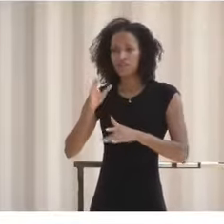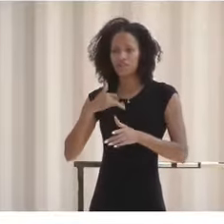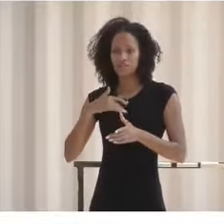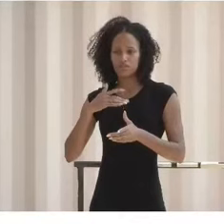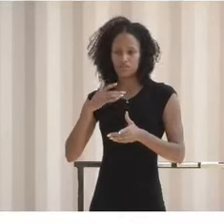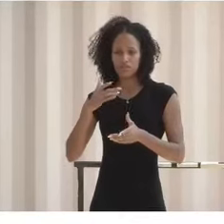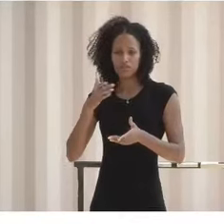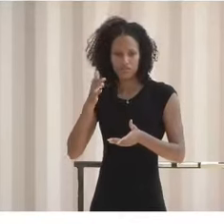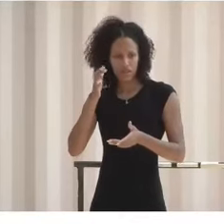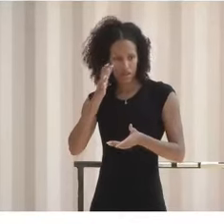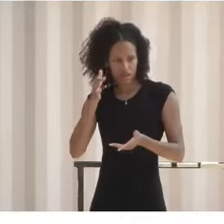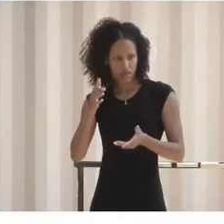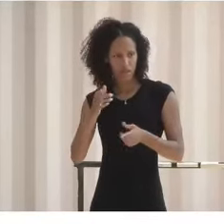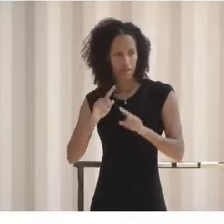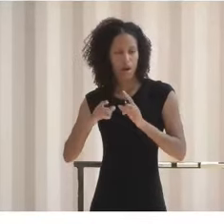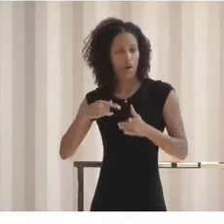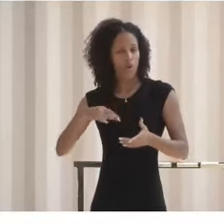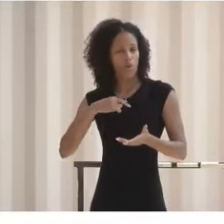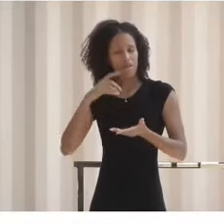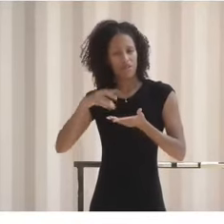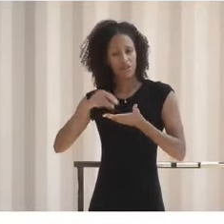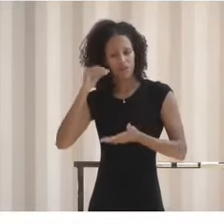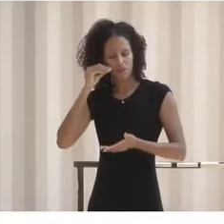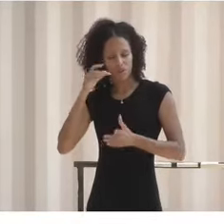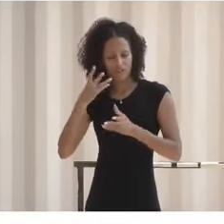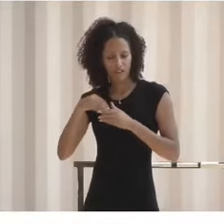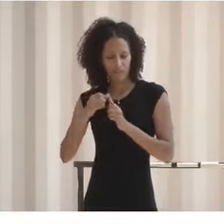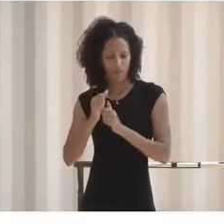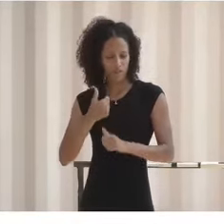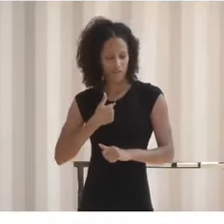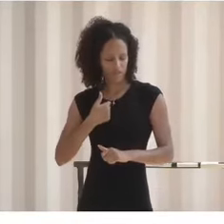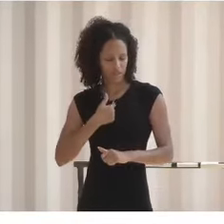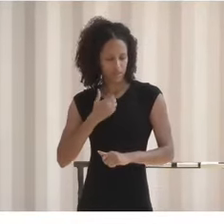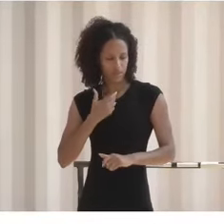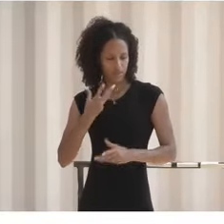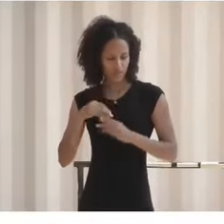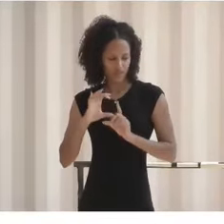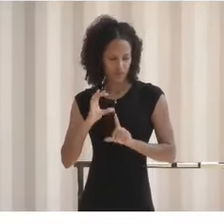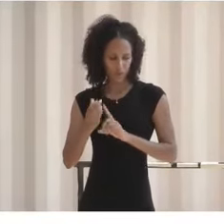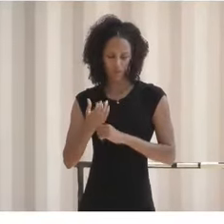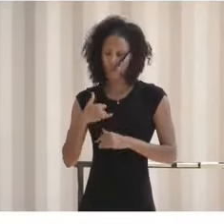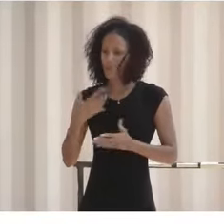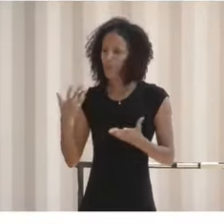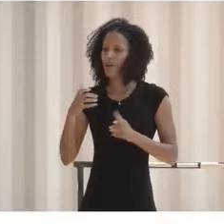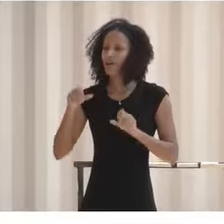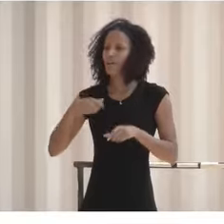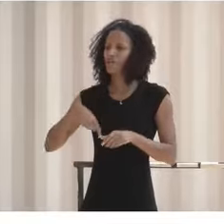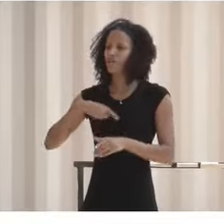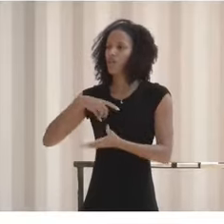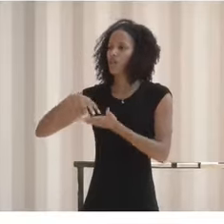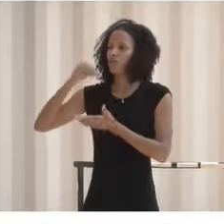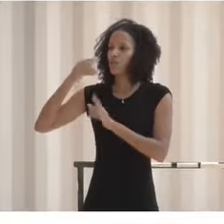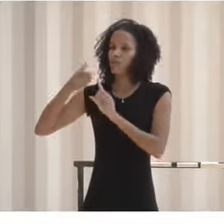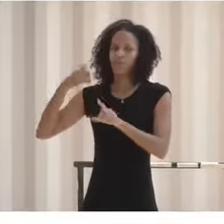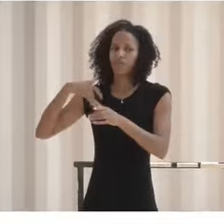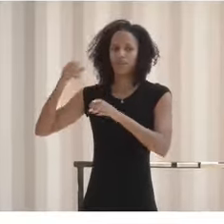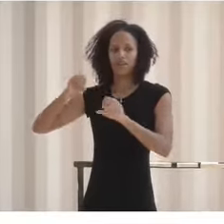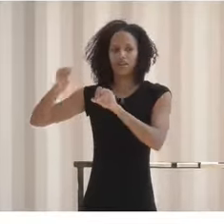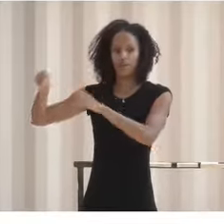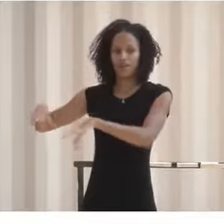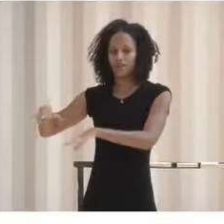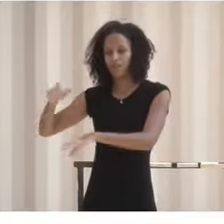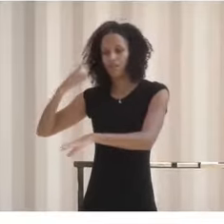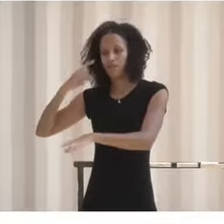So what if we align ourselves with culture? What can we learn from the total abundance mindset of